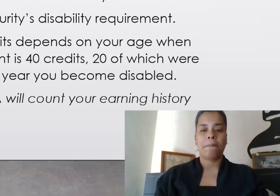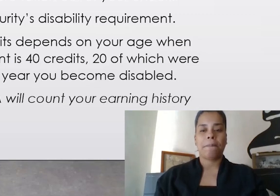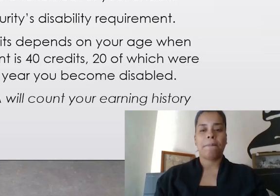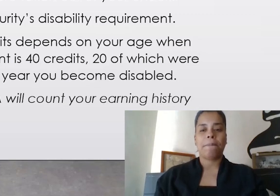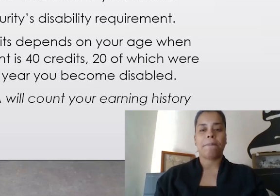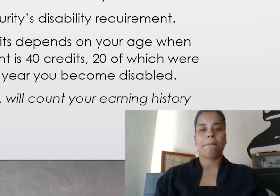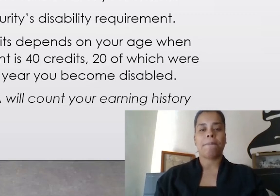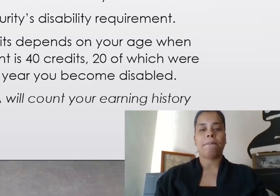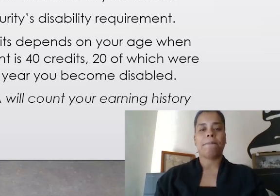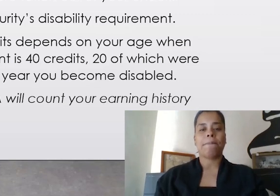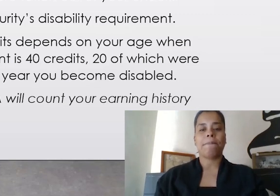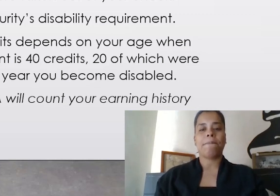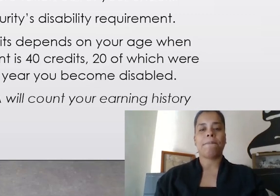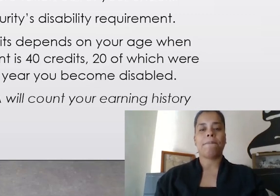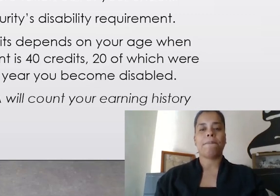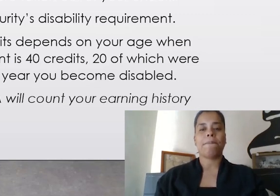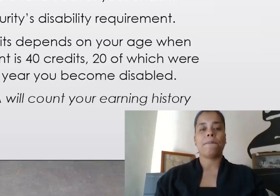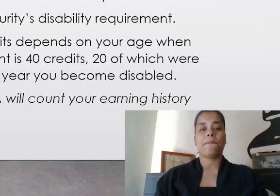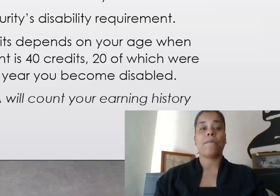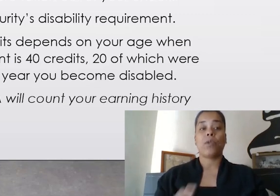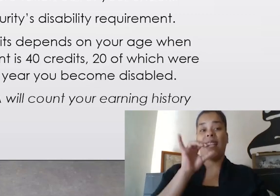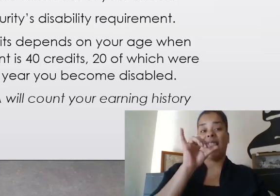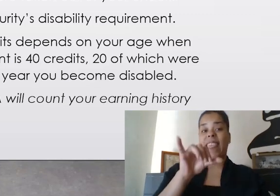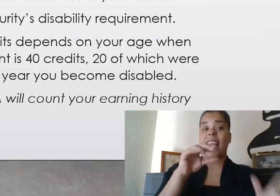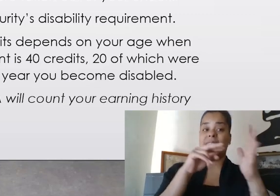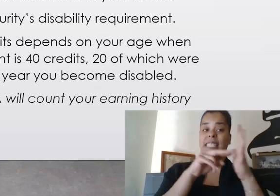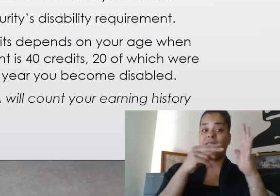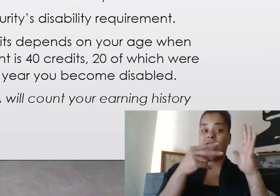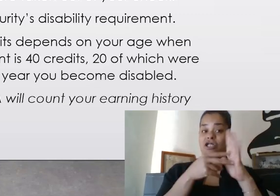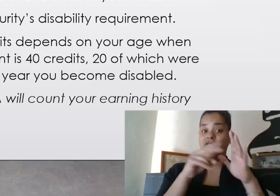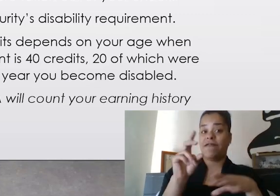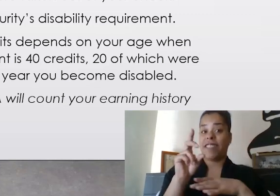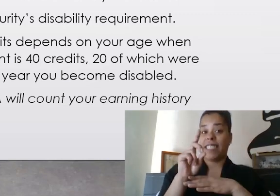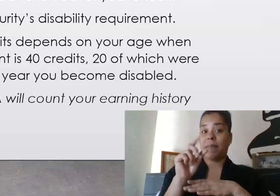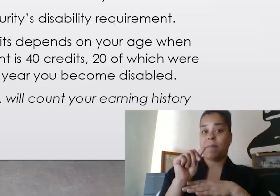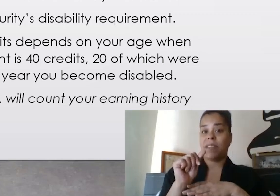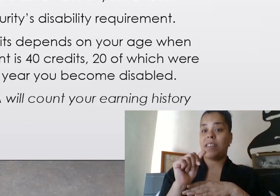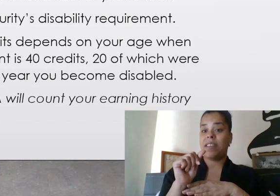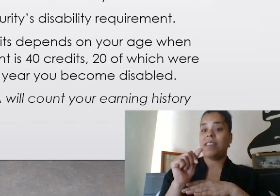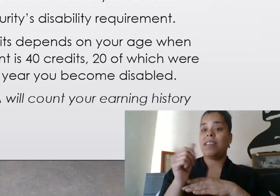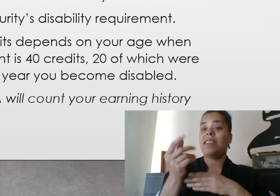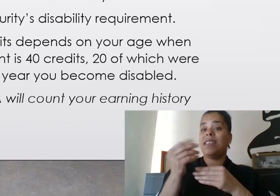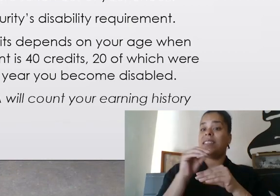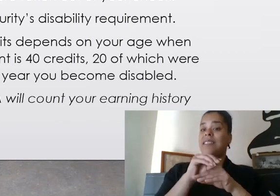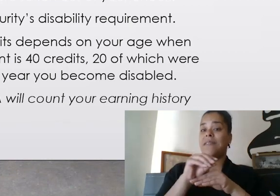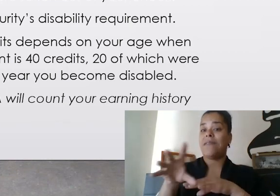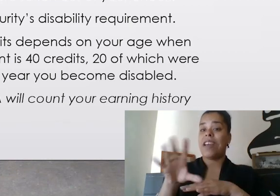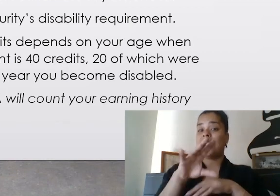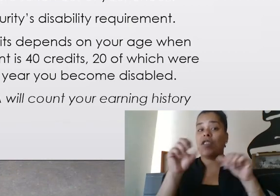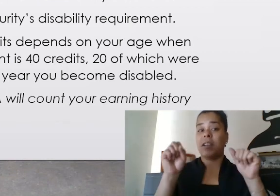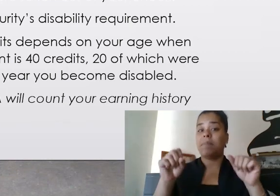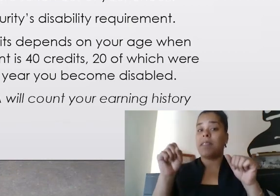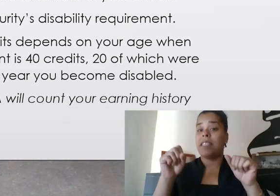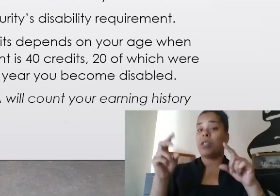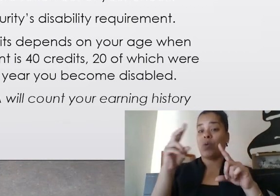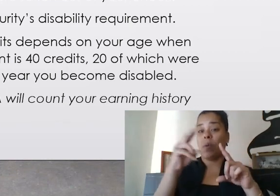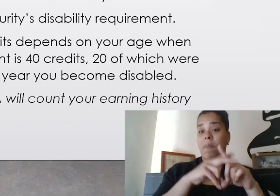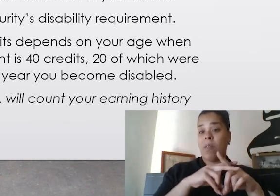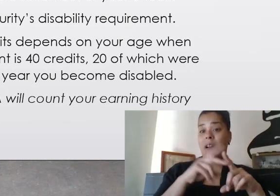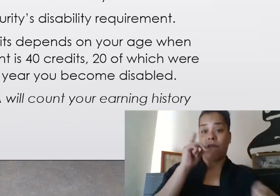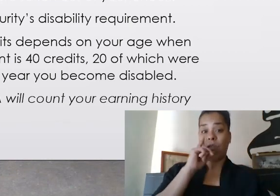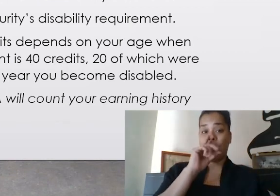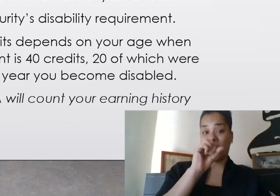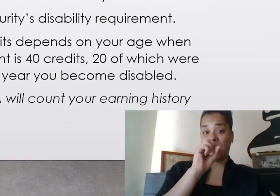So that definition of disability affects your ability to apply for SSI and also